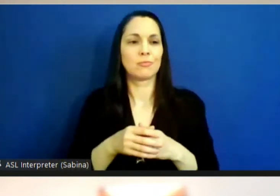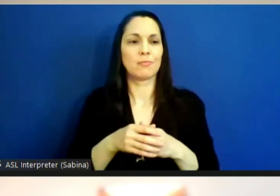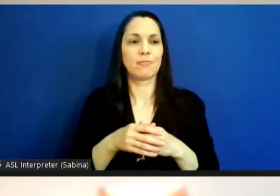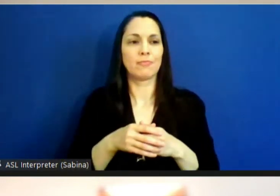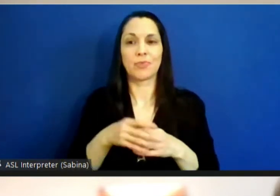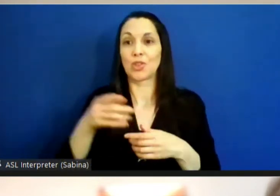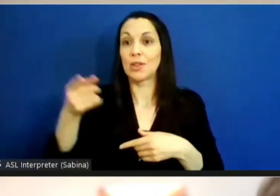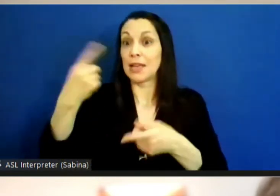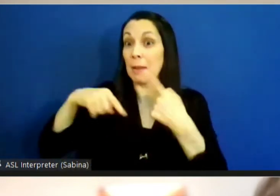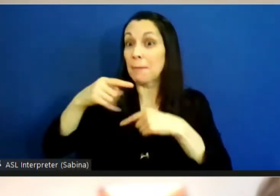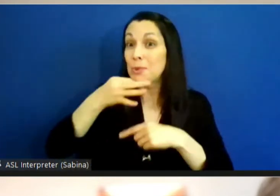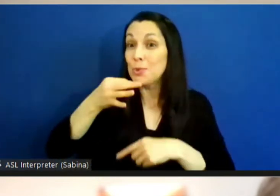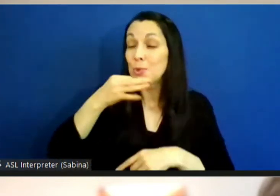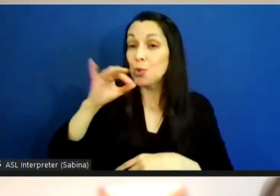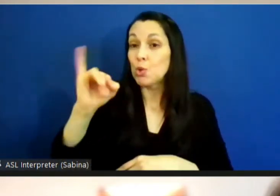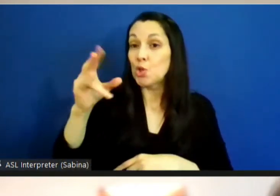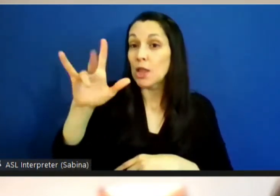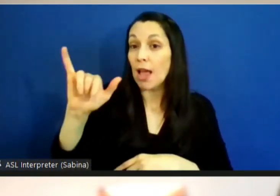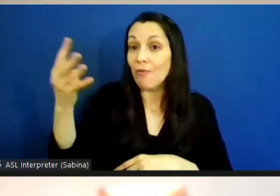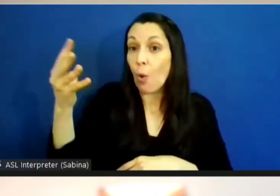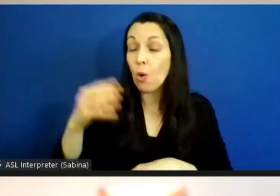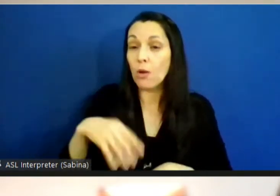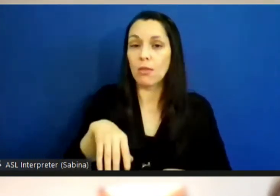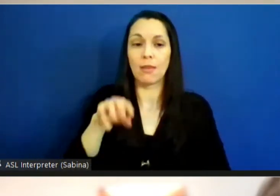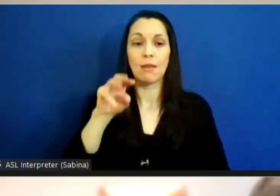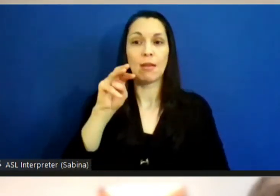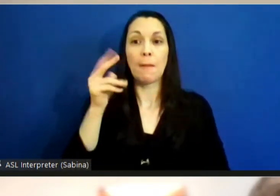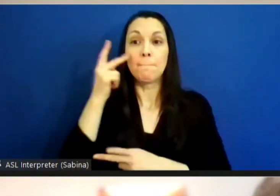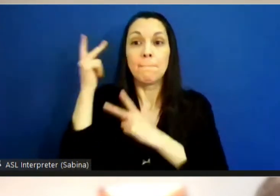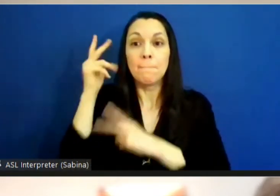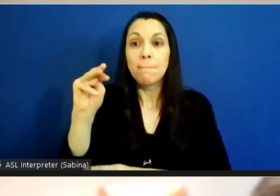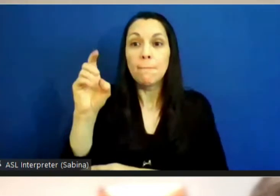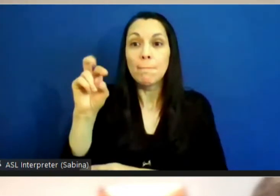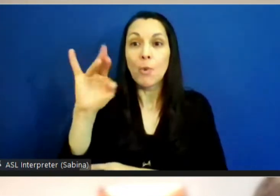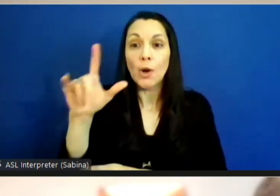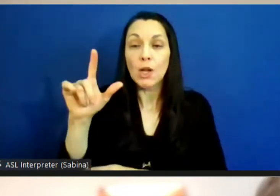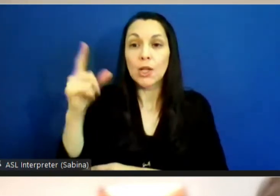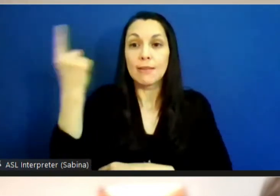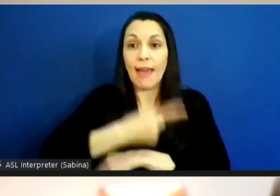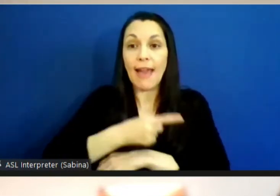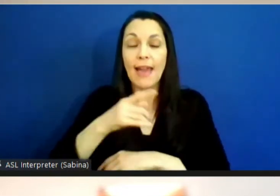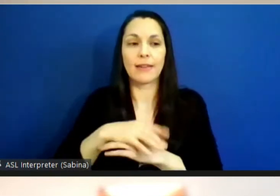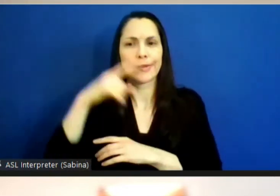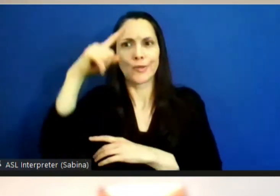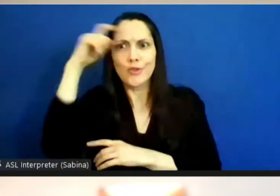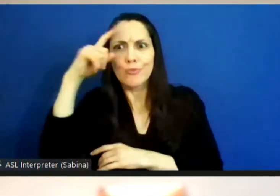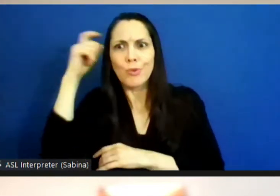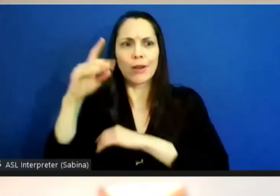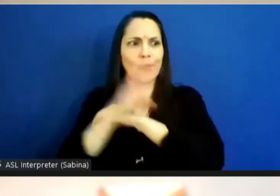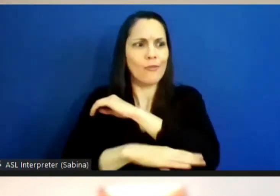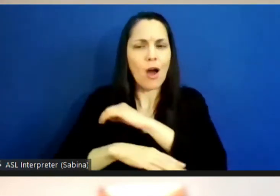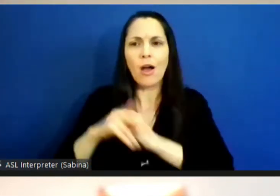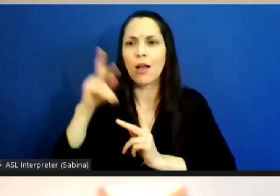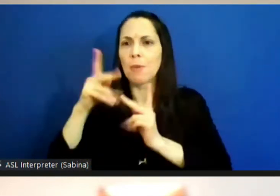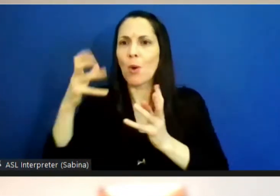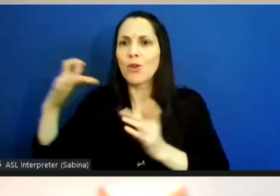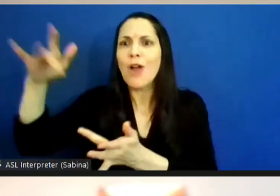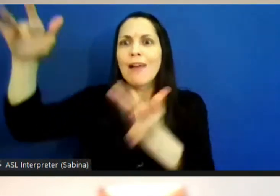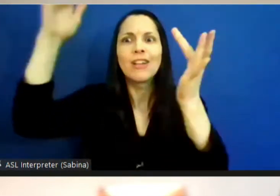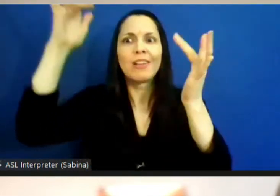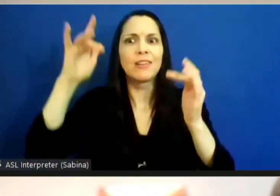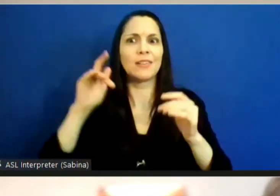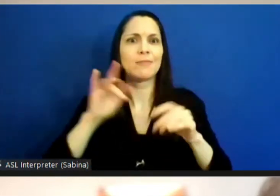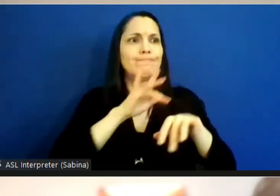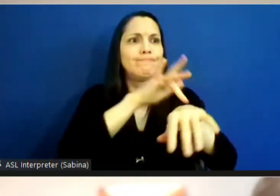July 4th, Memorial Day, the whole summer and spring and fall where people travel and visit. And we